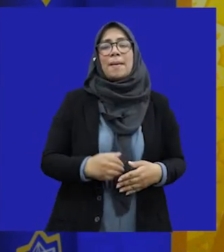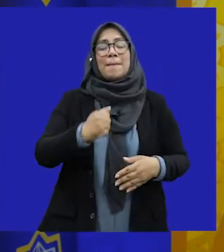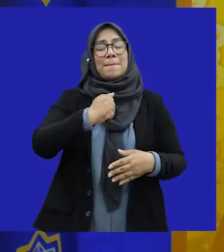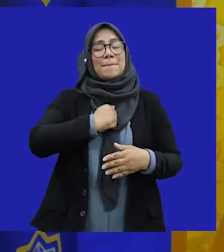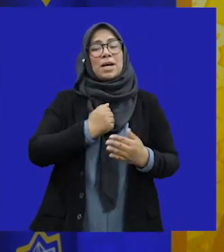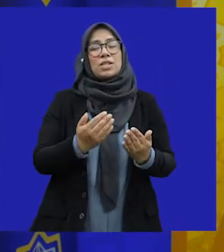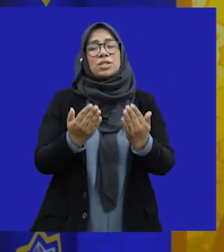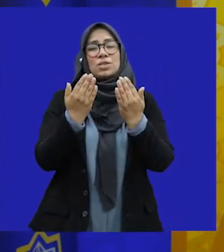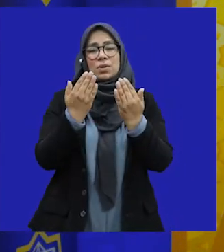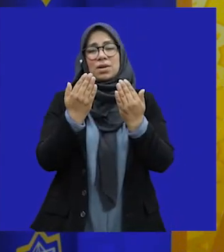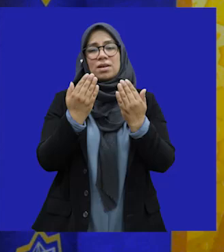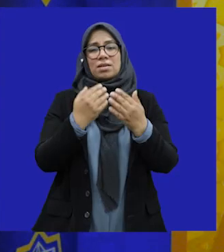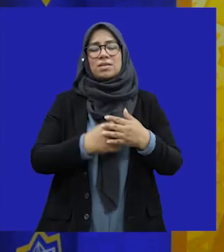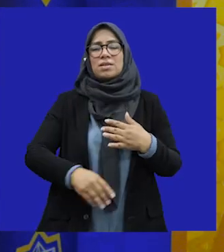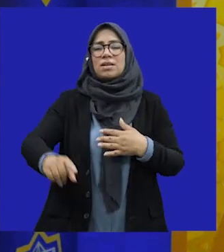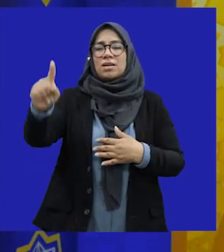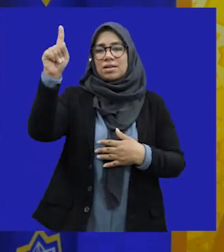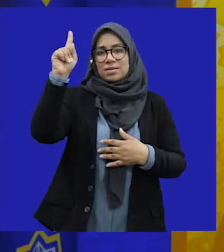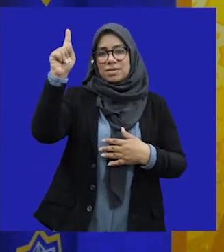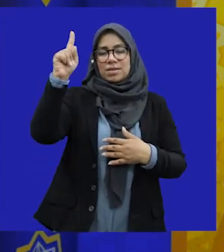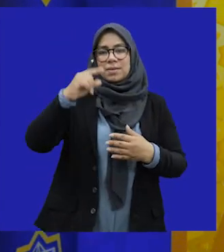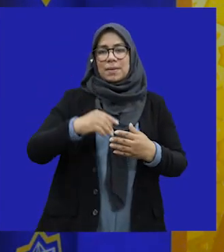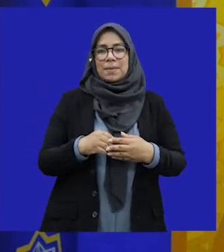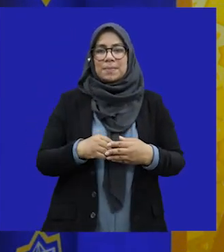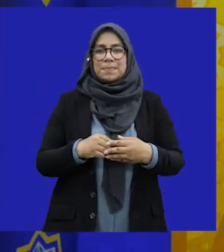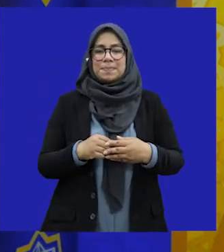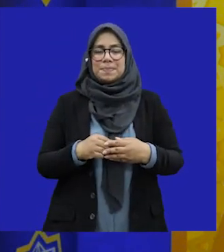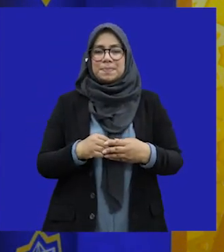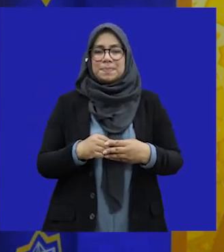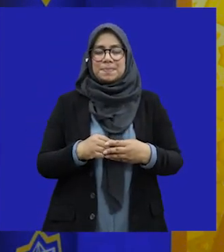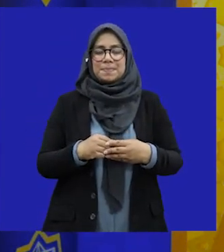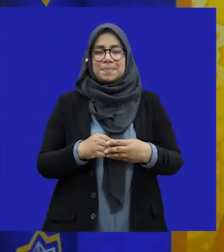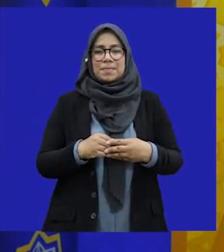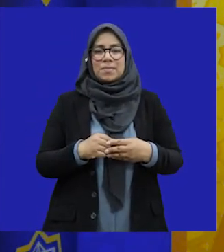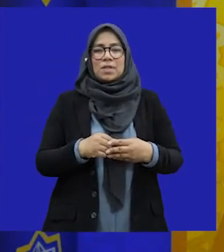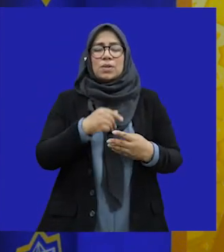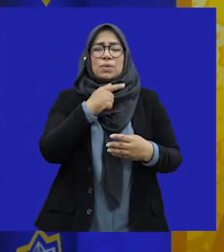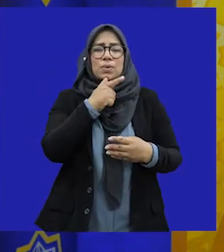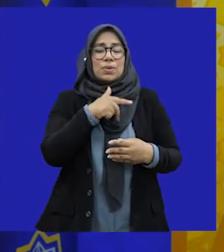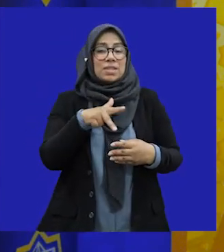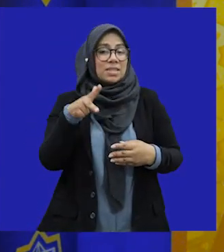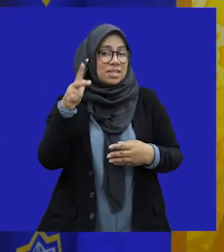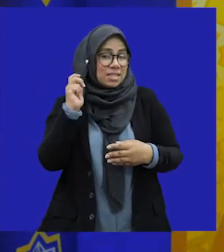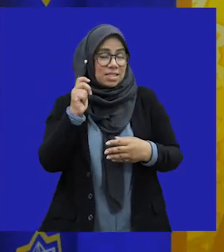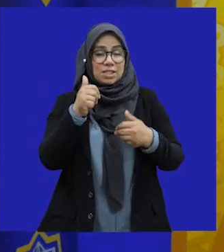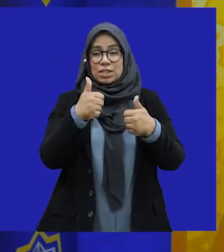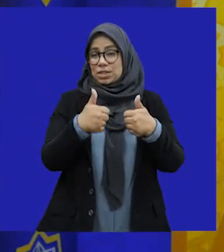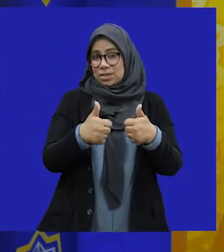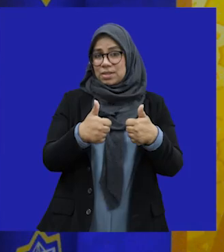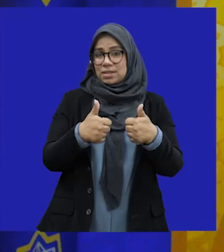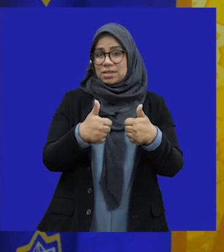My dua is that Allah Azza wa Jal make us from those who listen to good